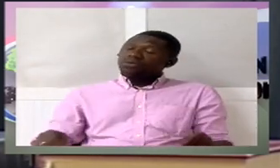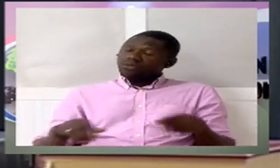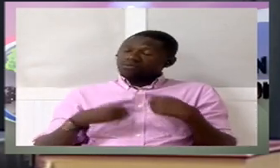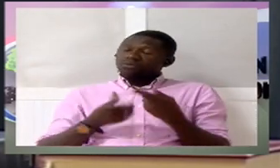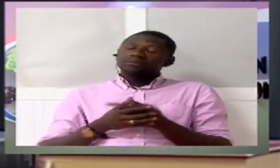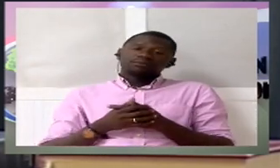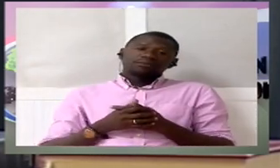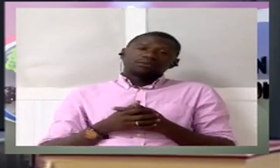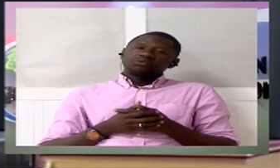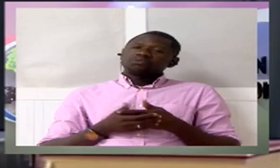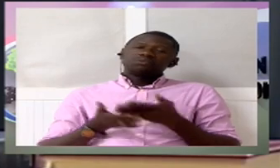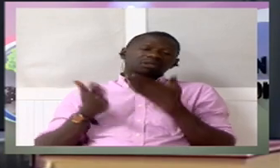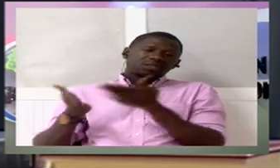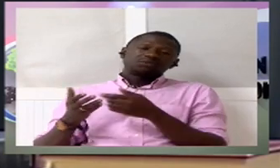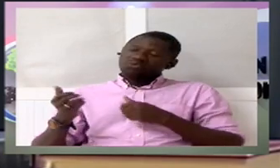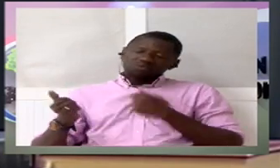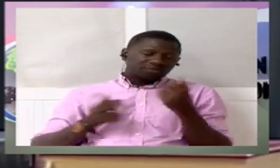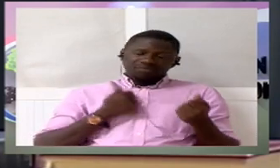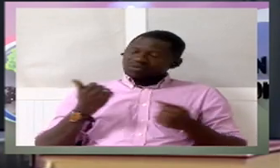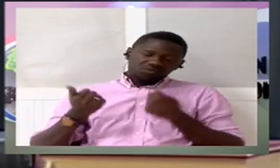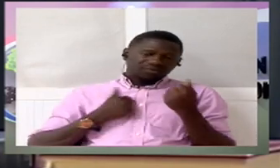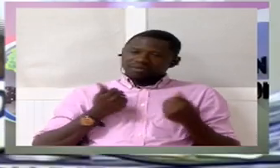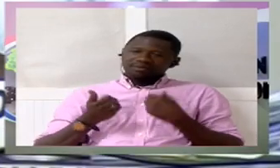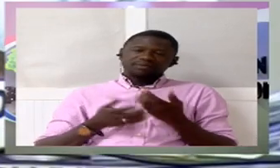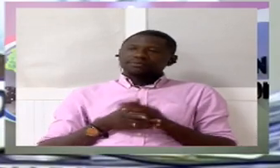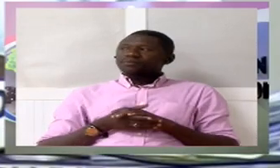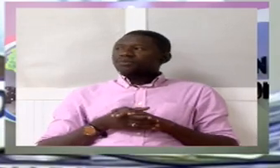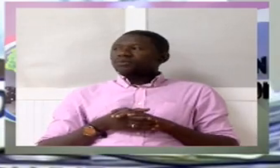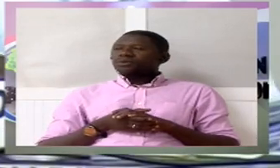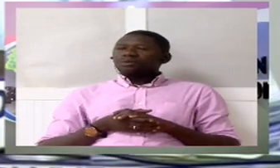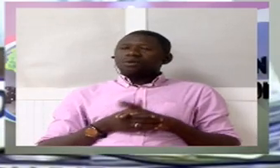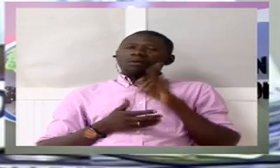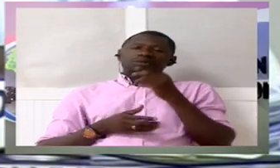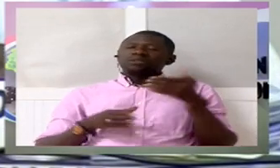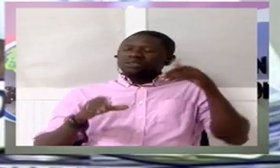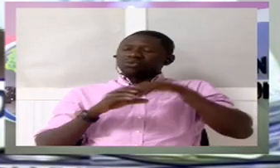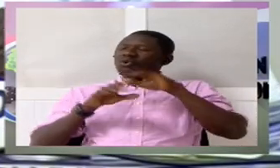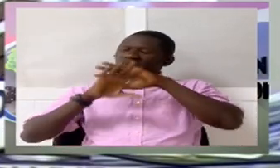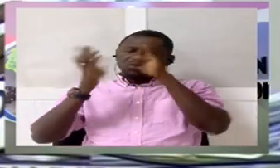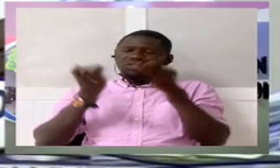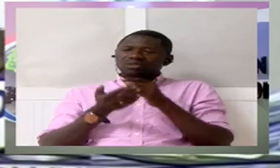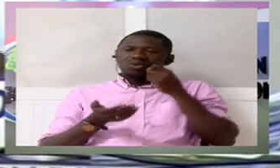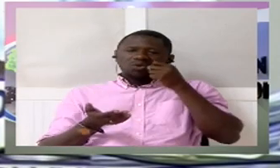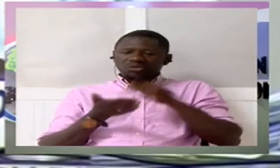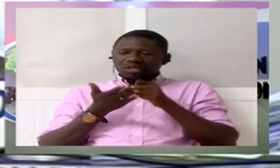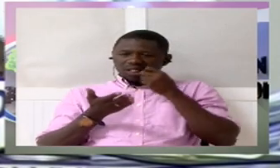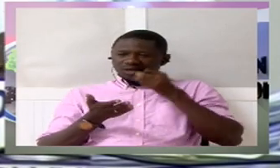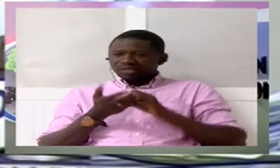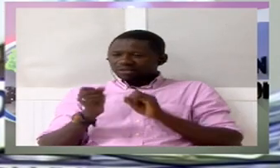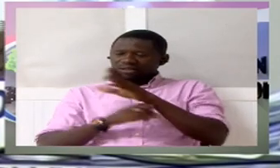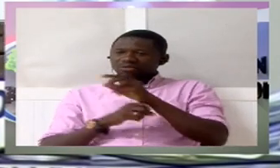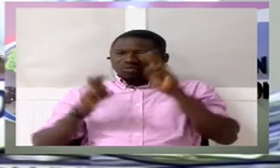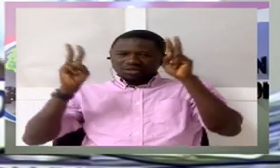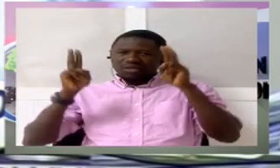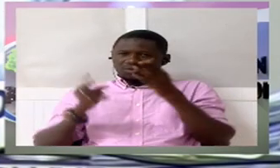like that. We suffered here. But in all this, you wrote a letter to Yaya Jamme, didn't you?